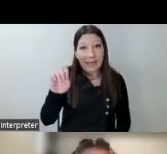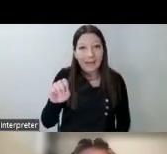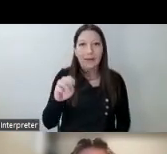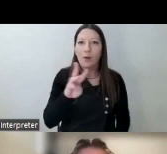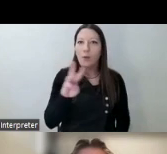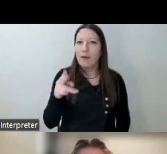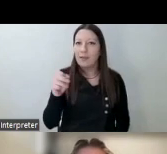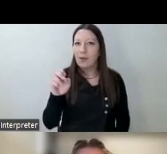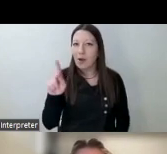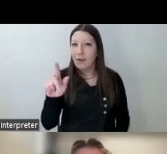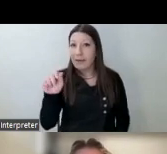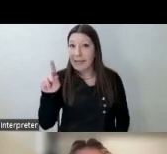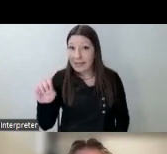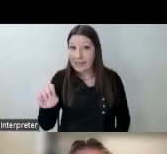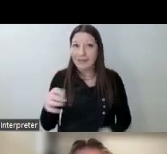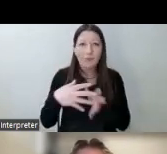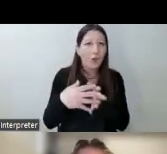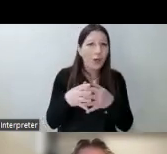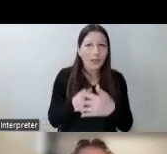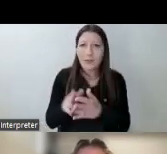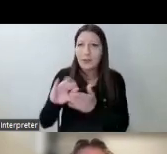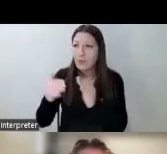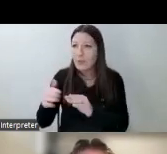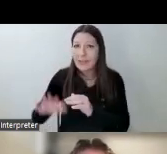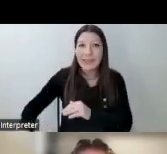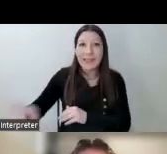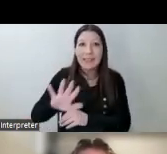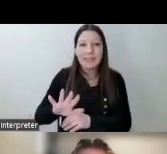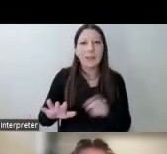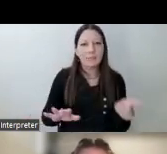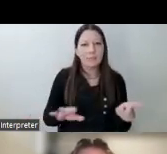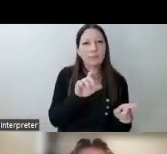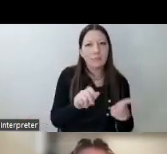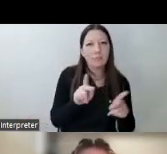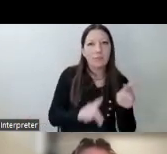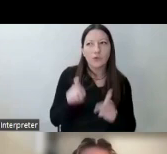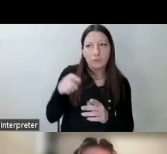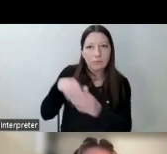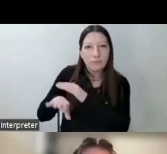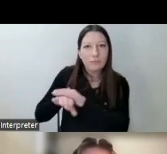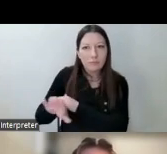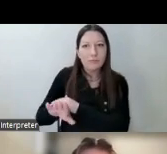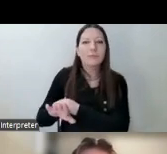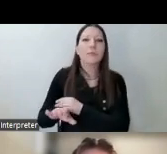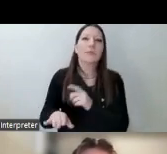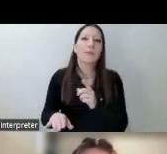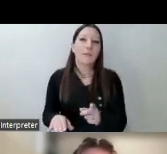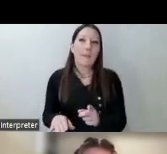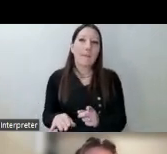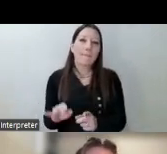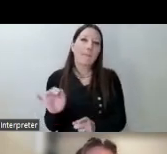have is directed towards how excessive wealth and unlimited resources create increased opportunities for environmental